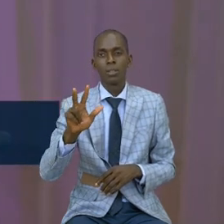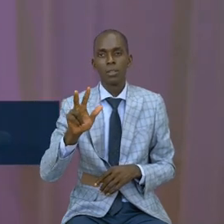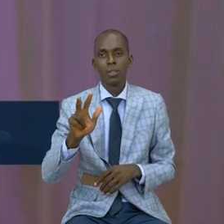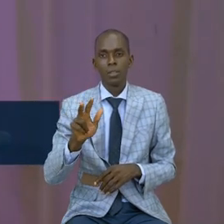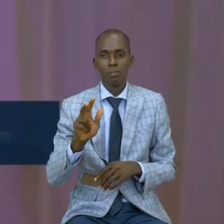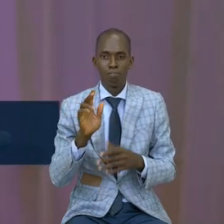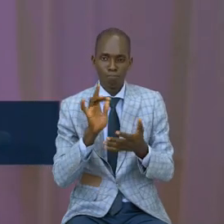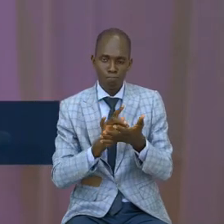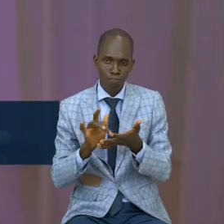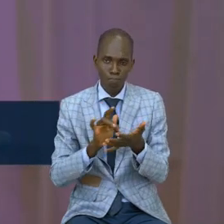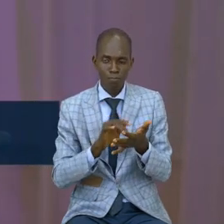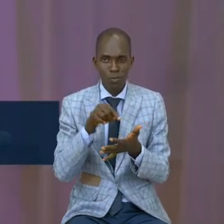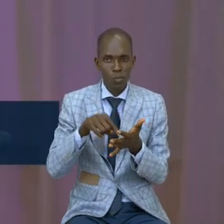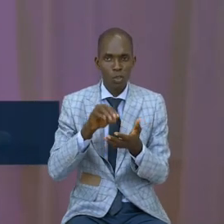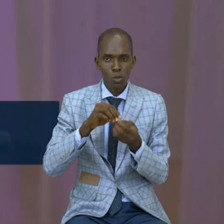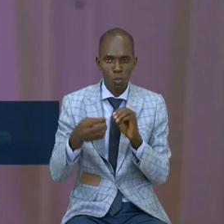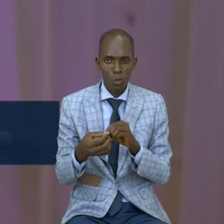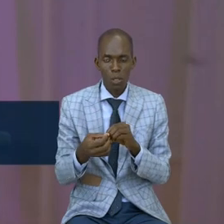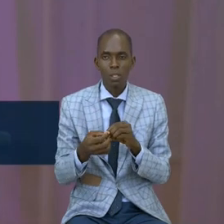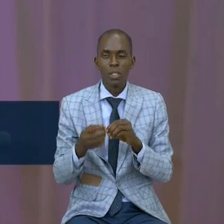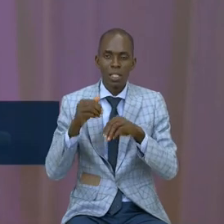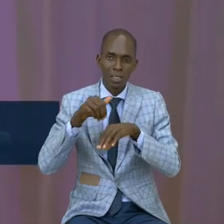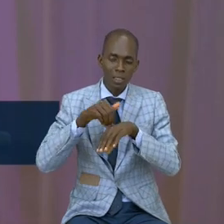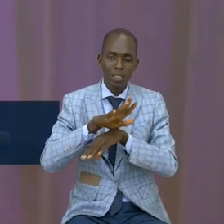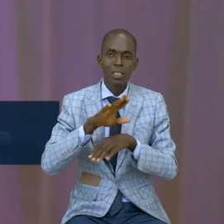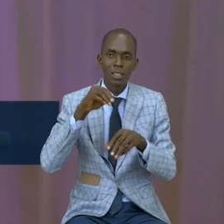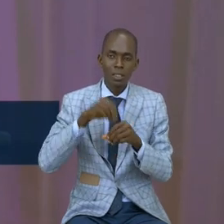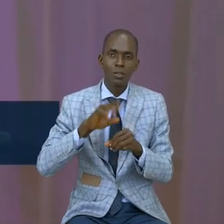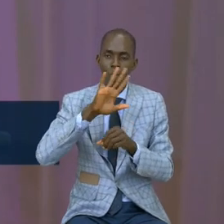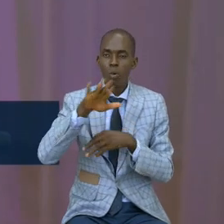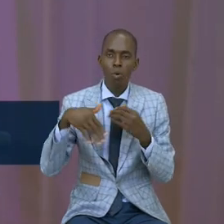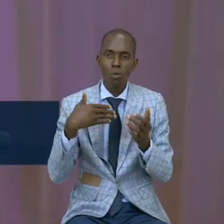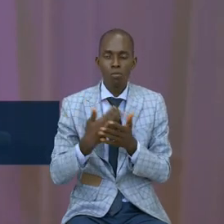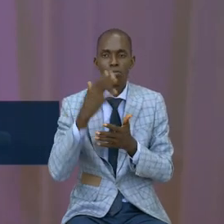+234 915 444 9263. Connect with Christ. Counselors, be fast about the business.